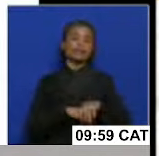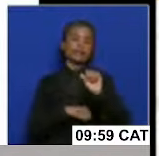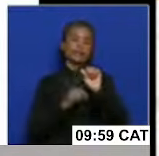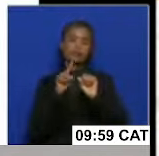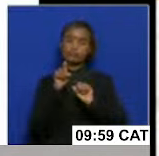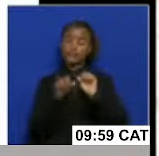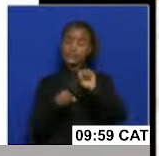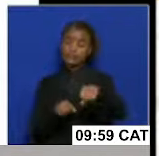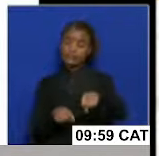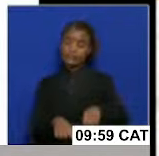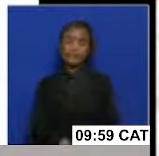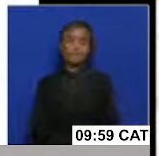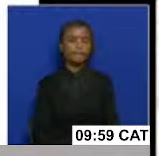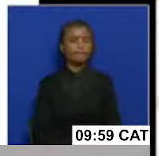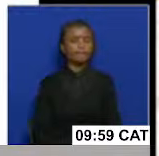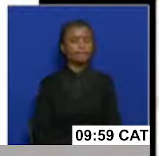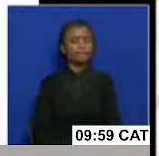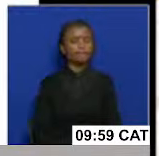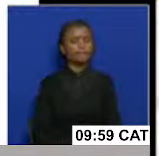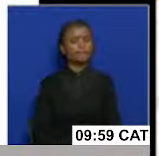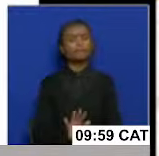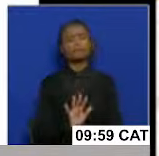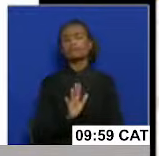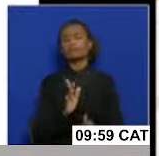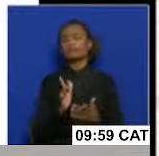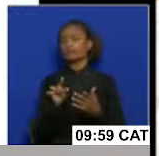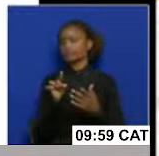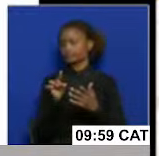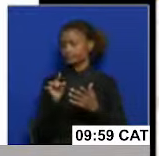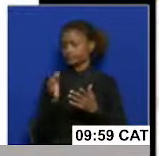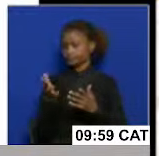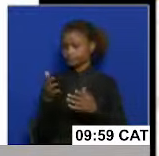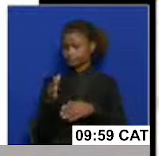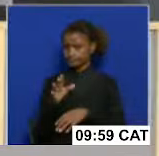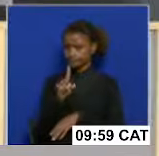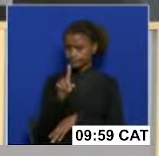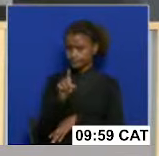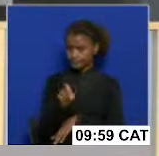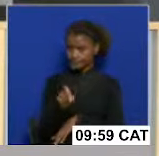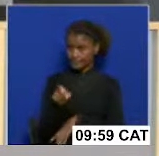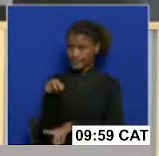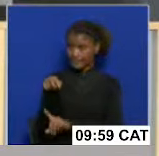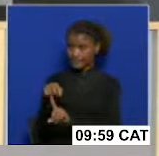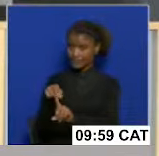Is it even accurate to refer to such a person as an informer?